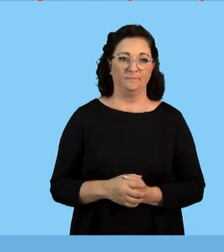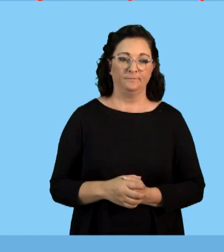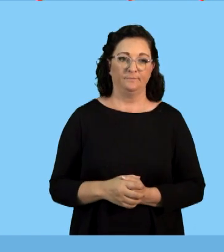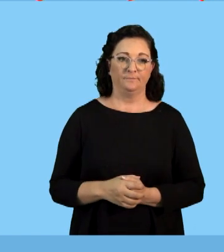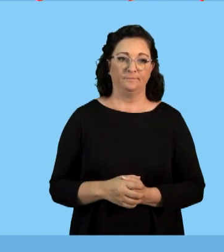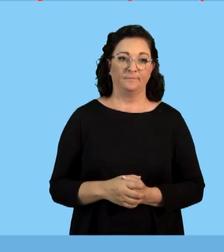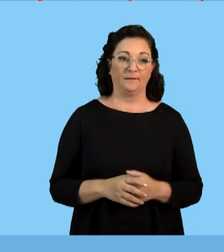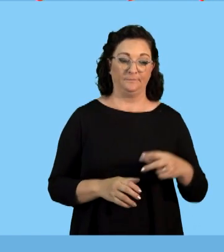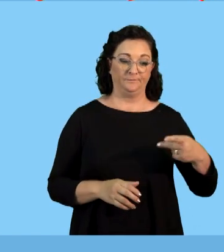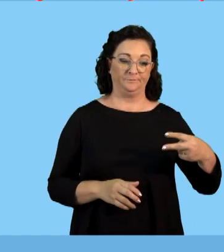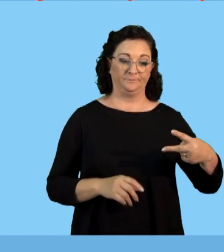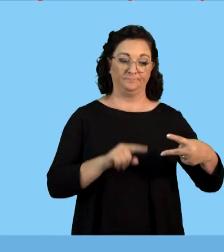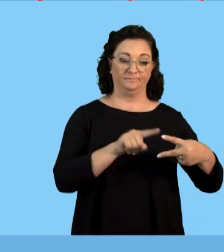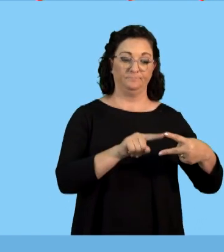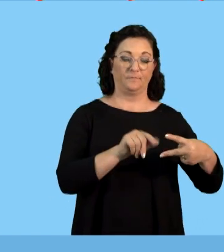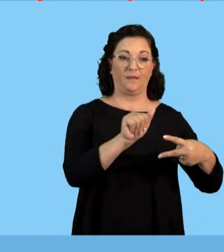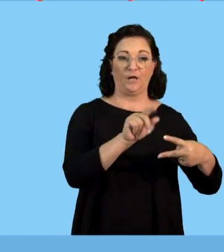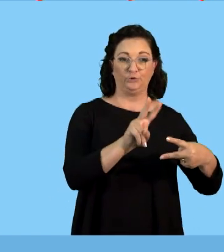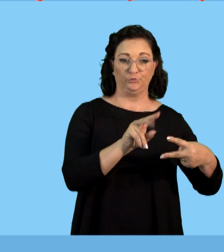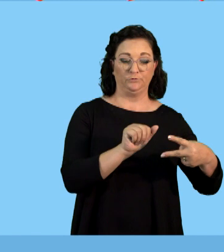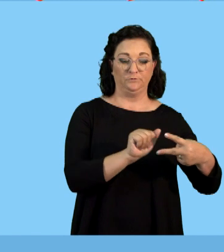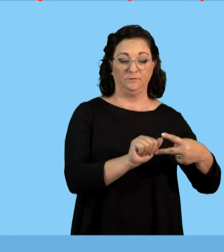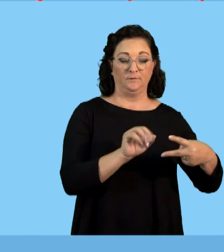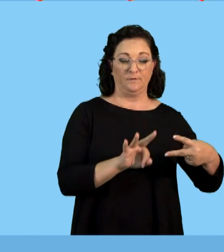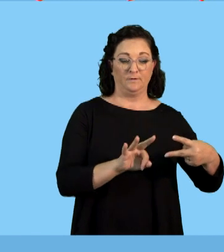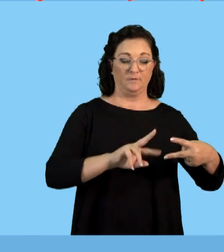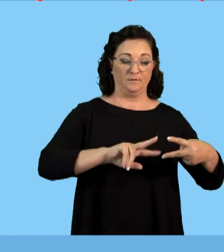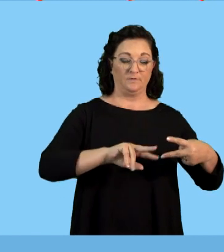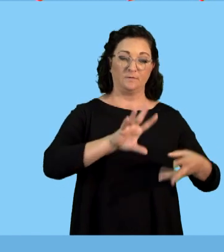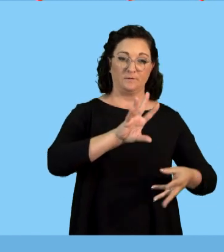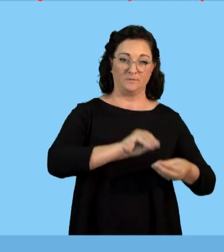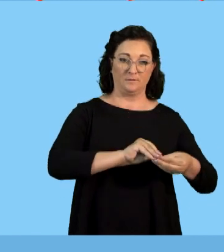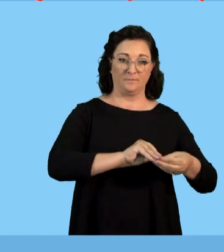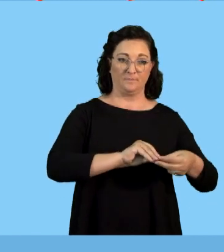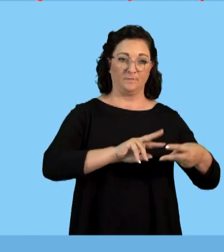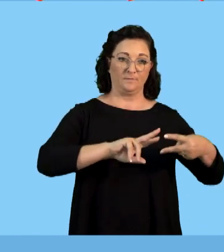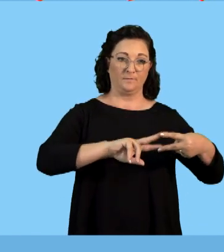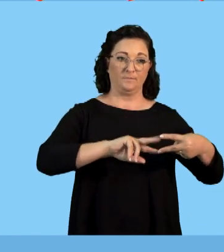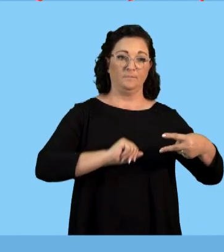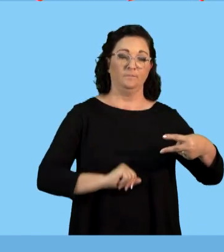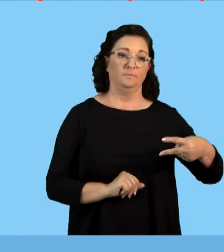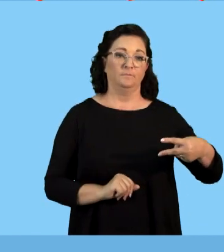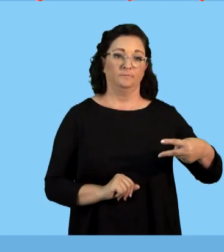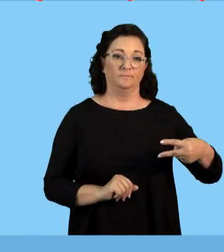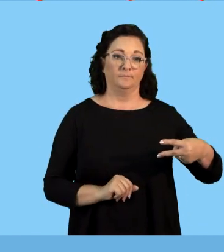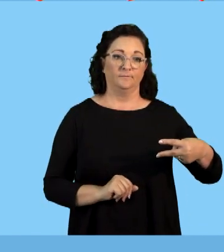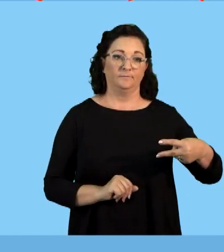What we're also saying is that the sum of these two resistors, or the sum of these two currents here at A1, when you're